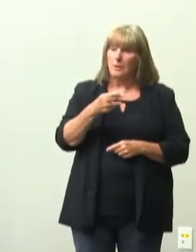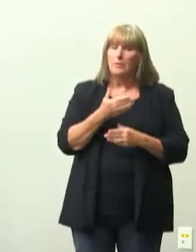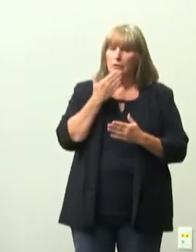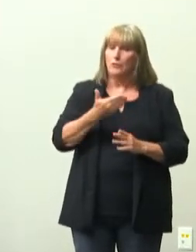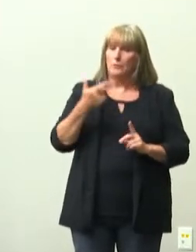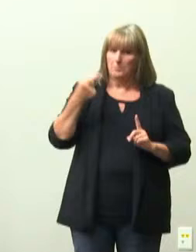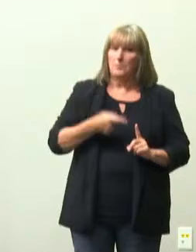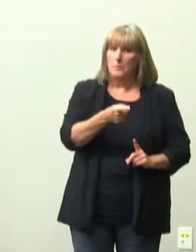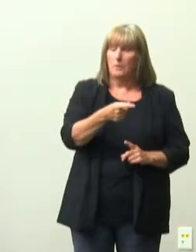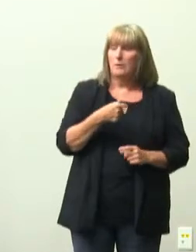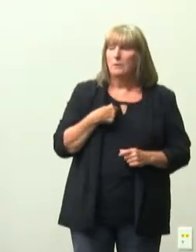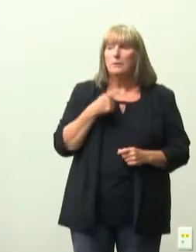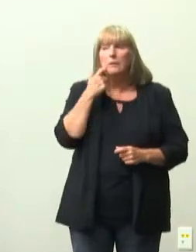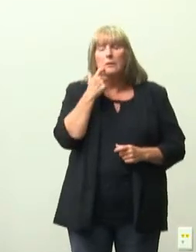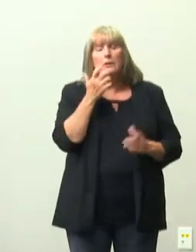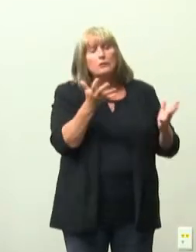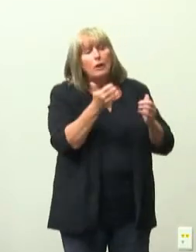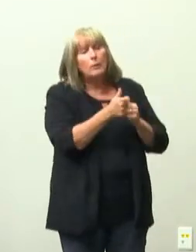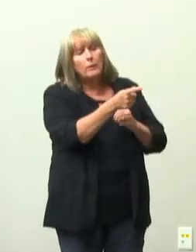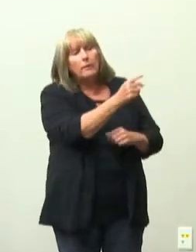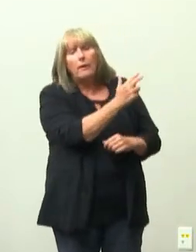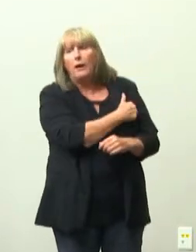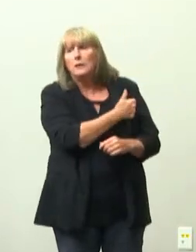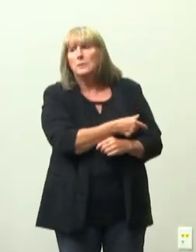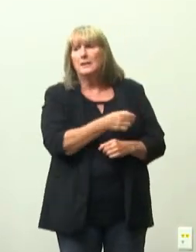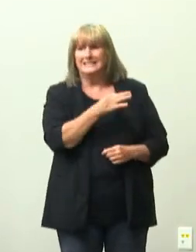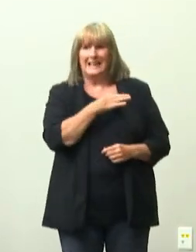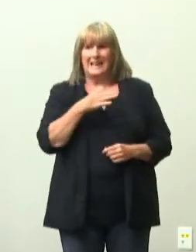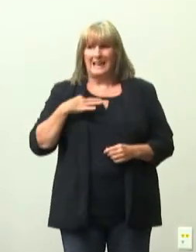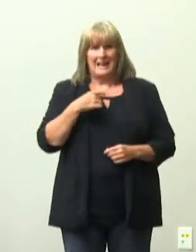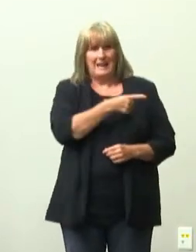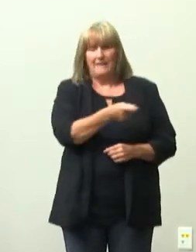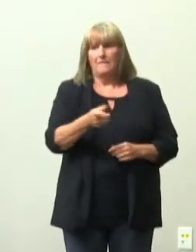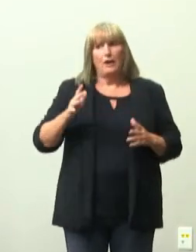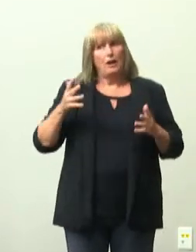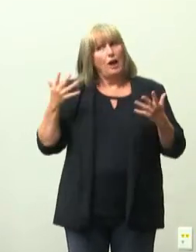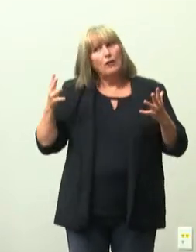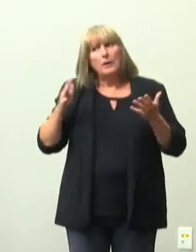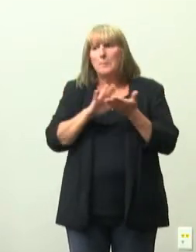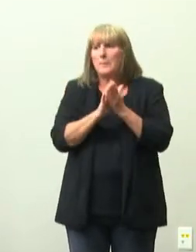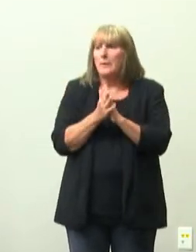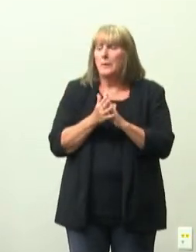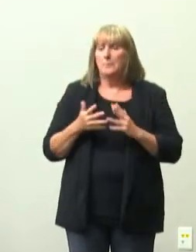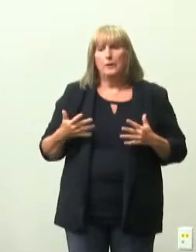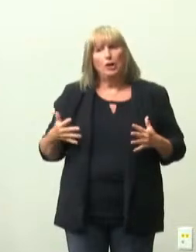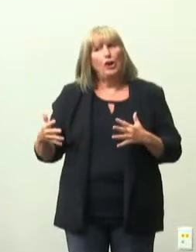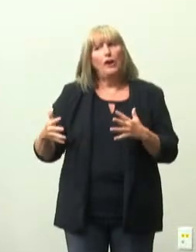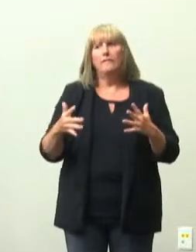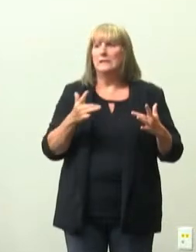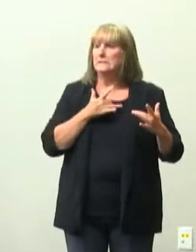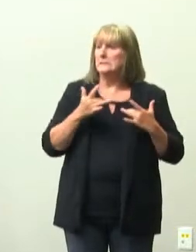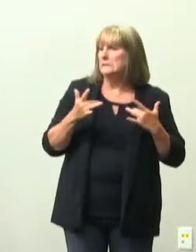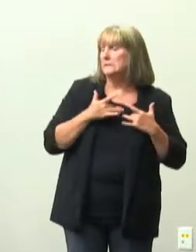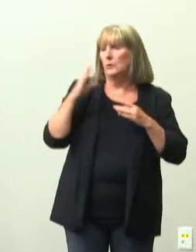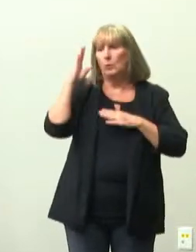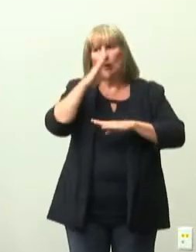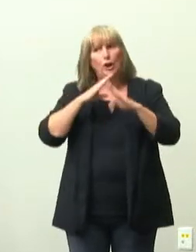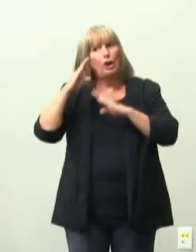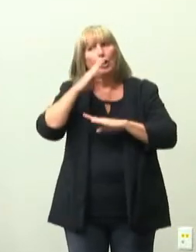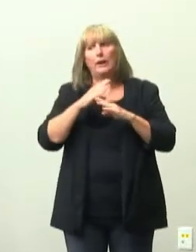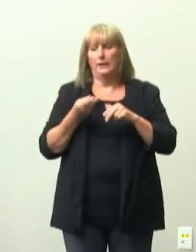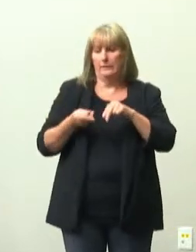one of the hospitals this morning, and the staff are already becoming very concerned and wary about